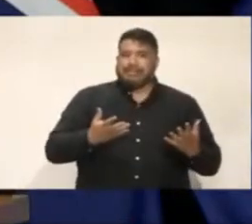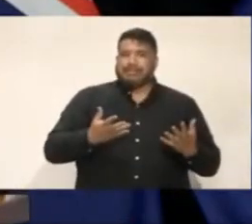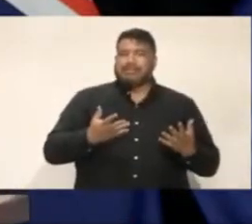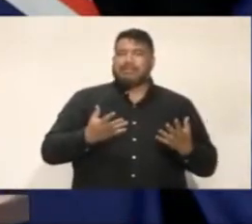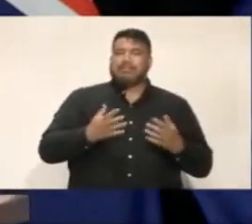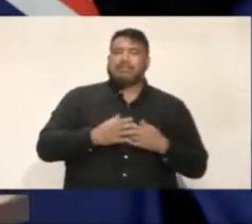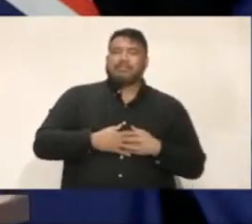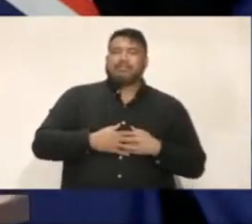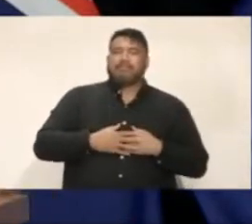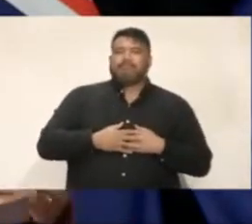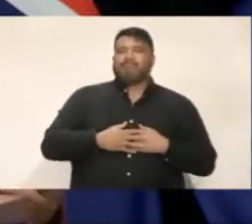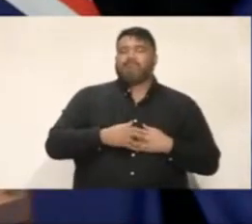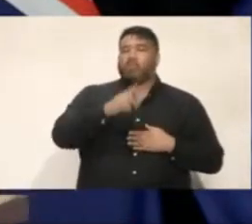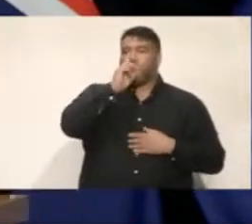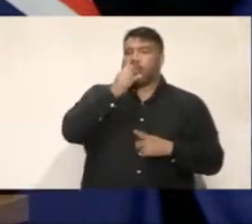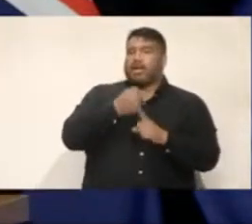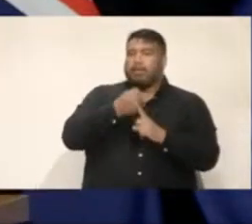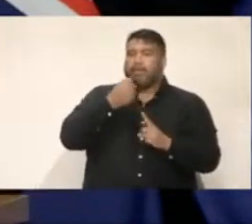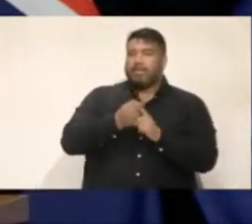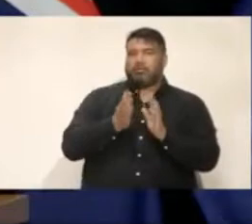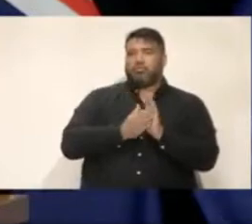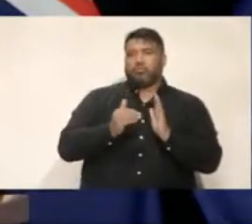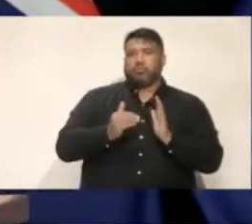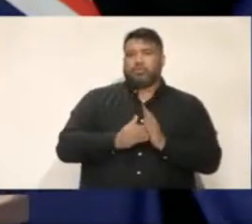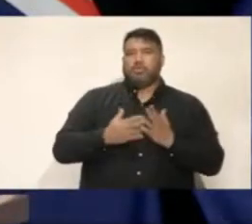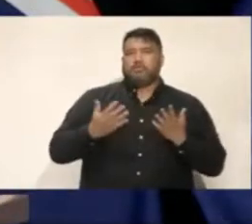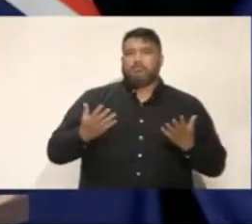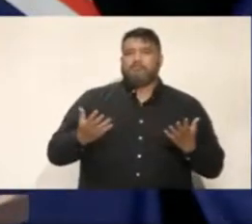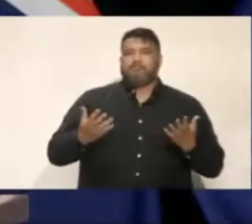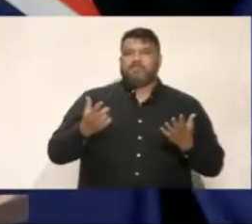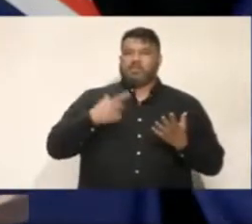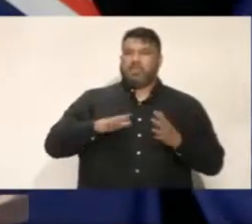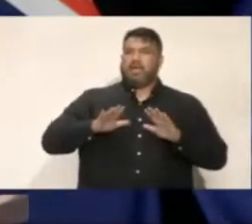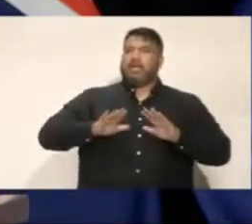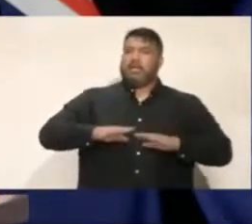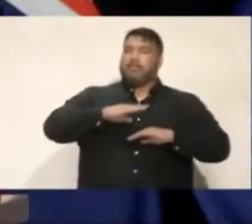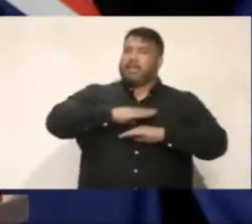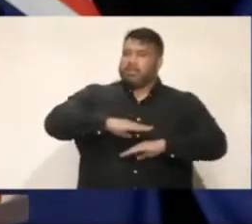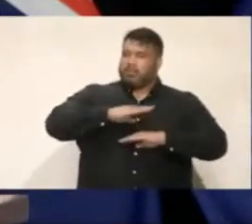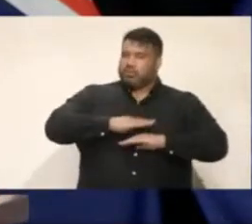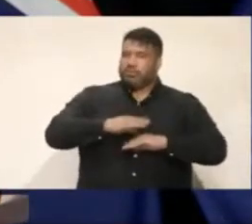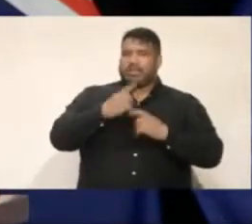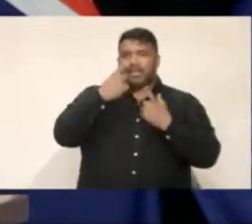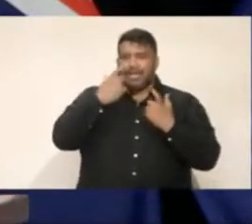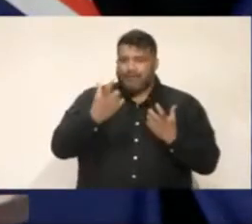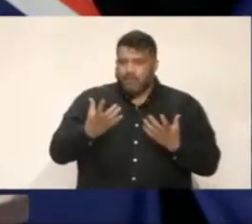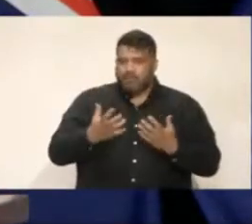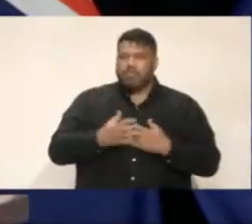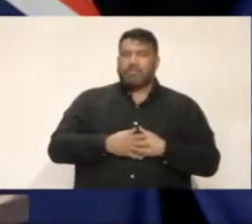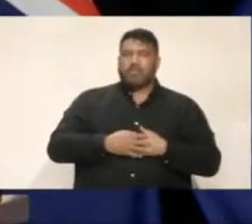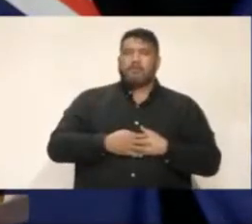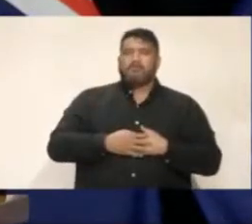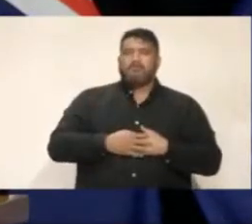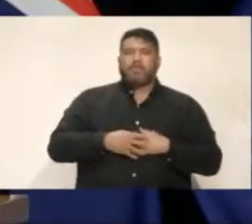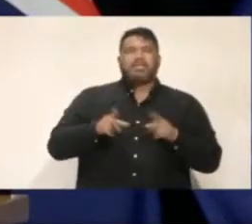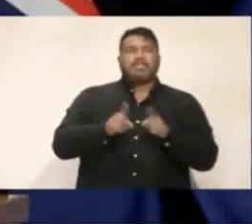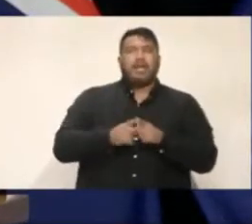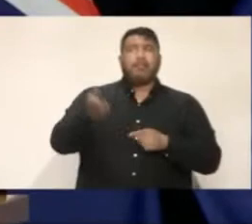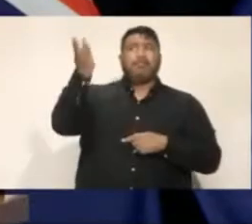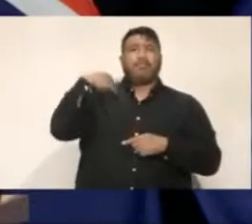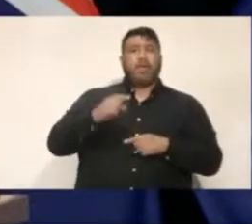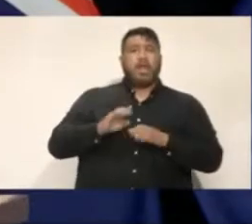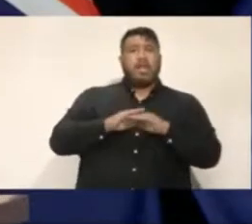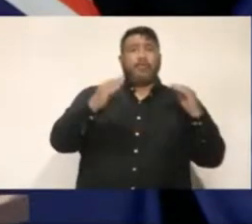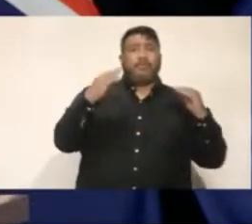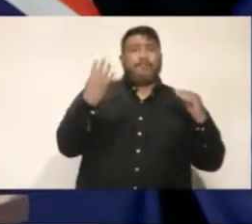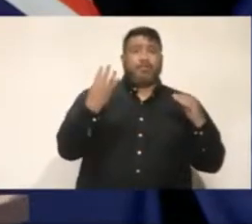lift restrictions could possibly mean. As with last time, a cautious approach is the best long-term strategy to get our